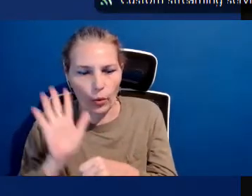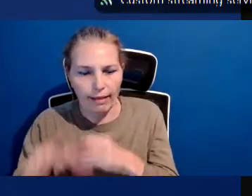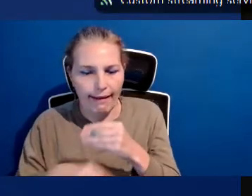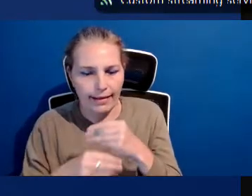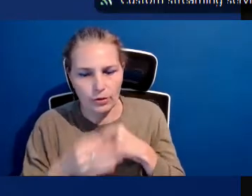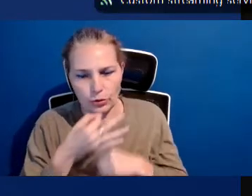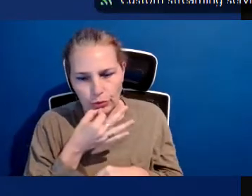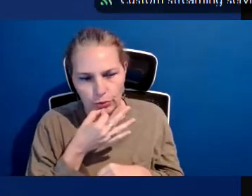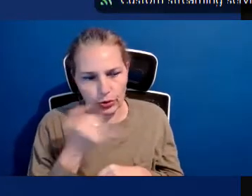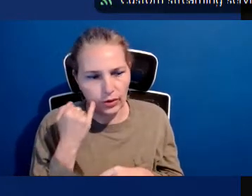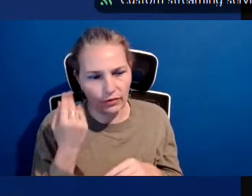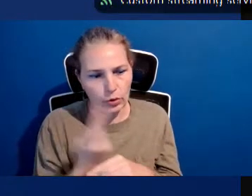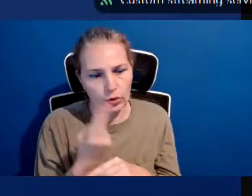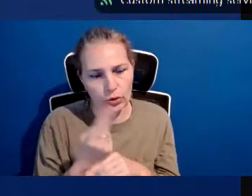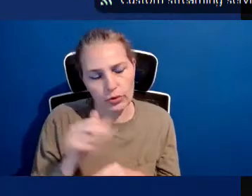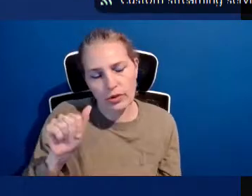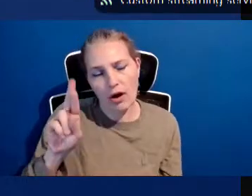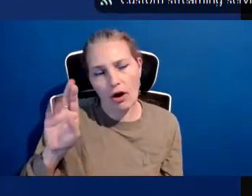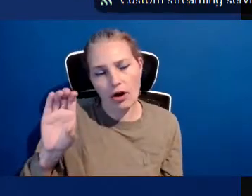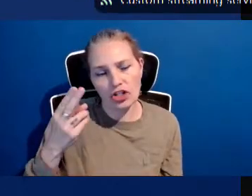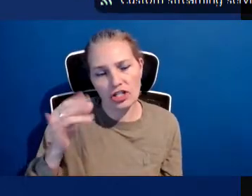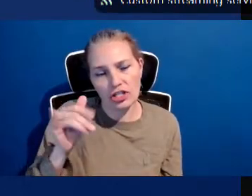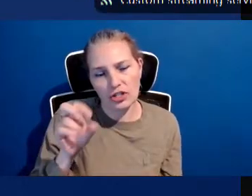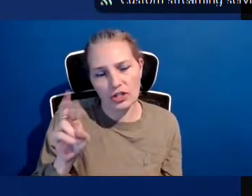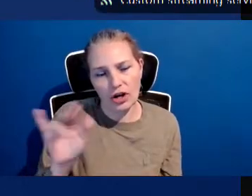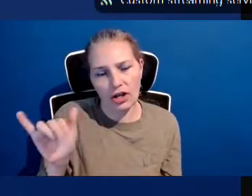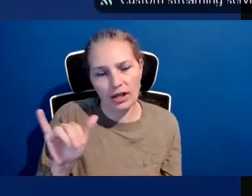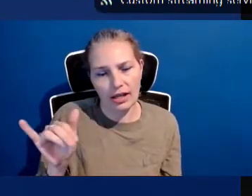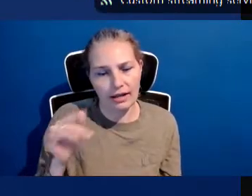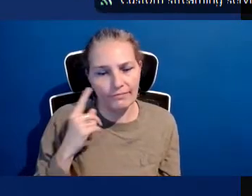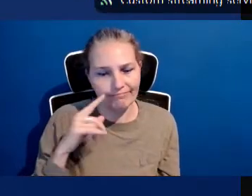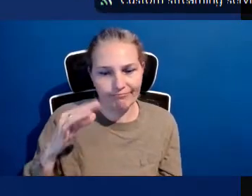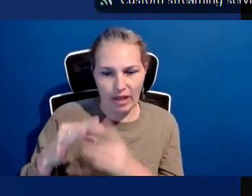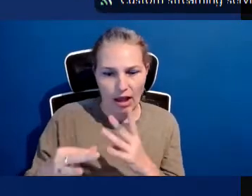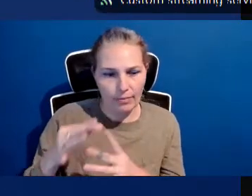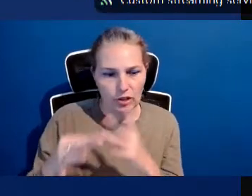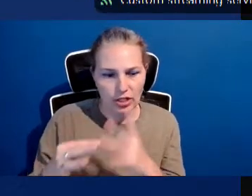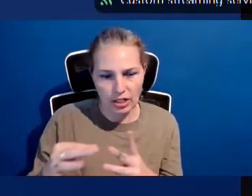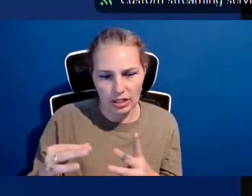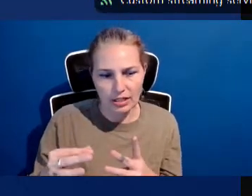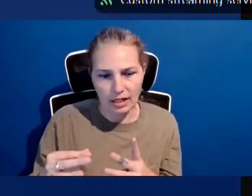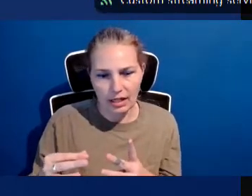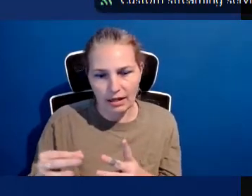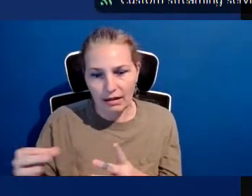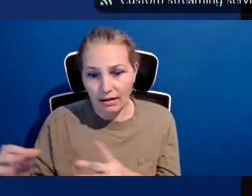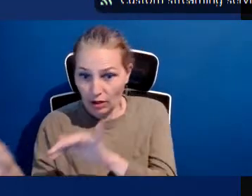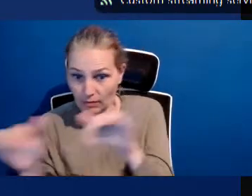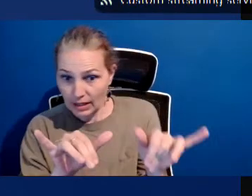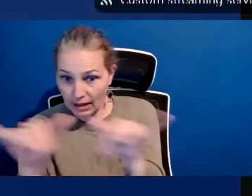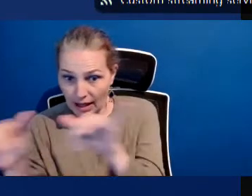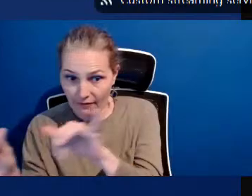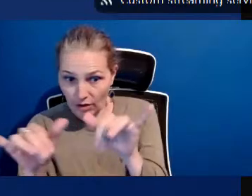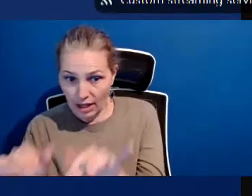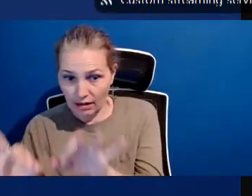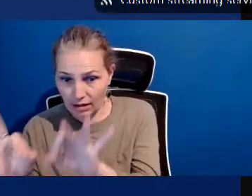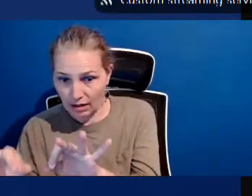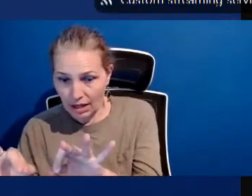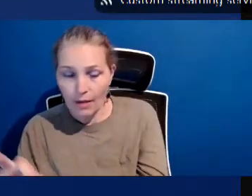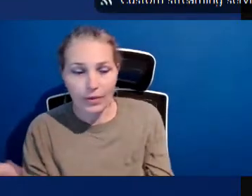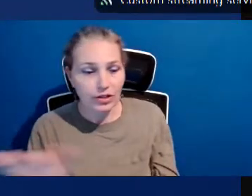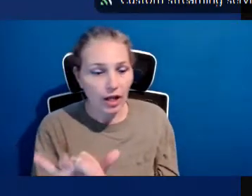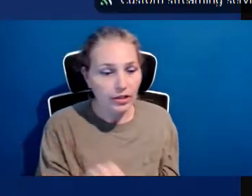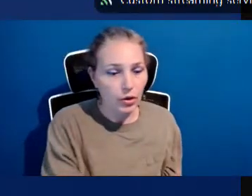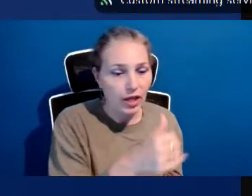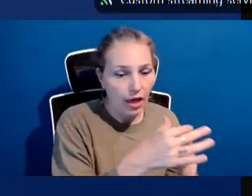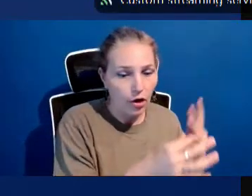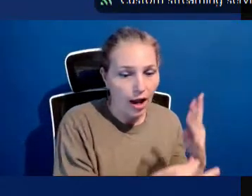sure that your plans are actually like-for-like. If you know your plans are not like-for-like, there's also a non-like-for-like